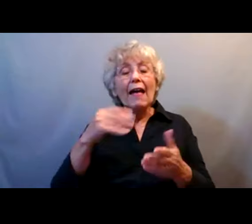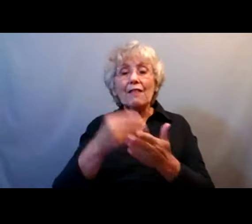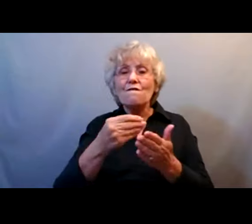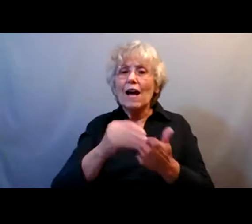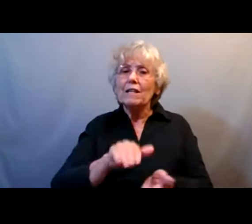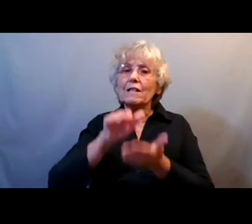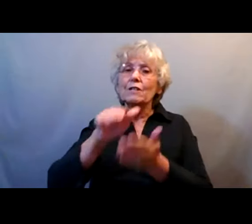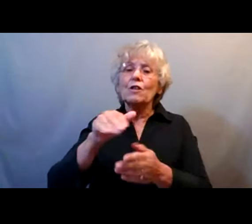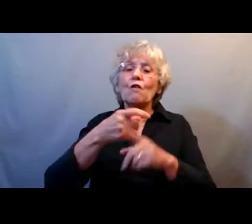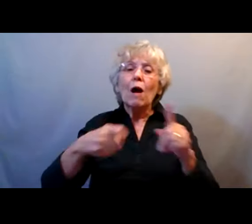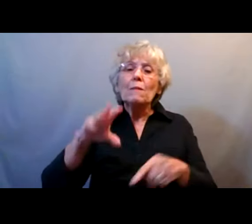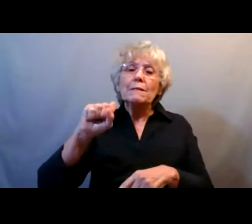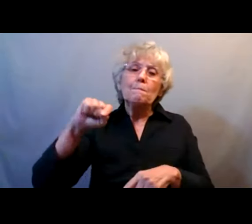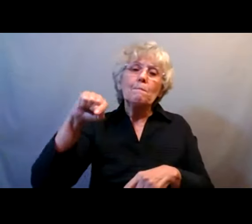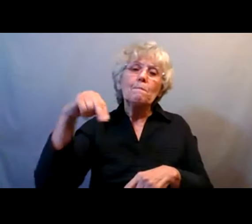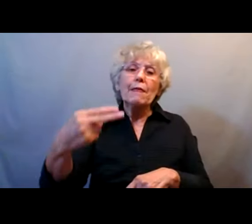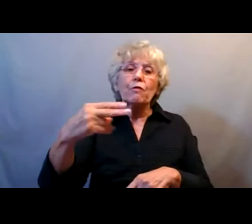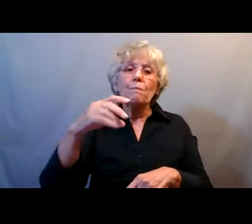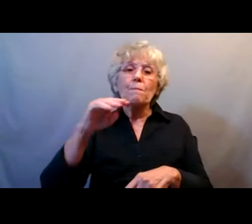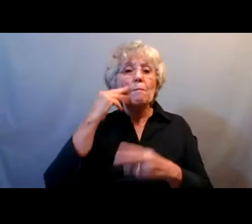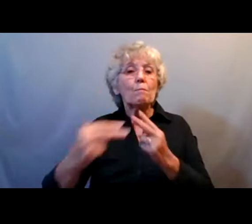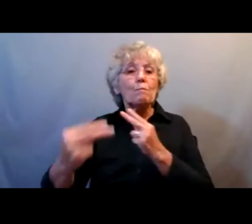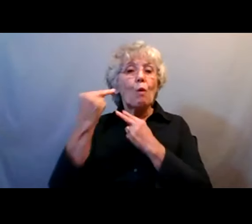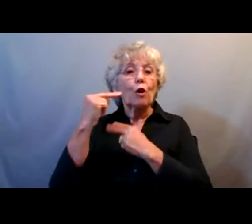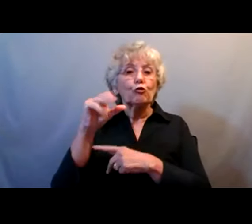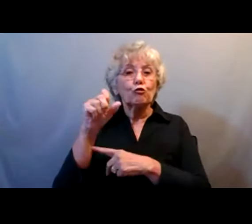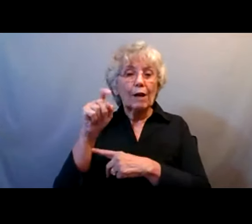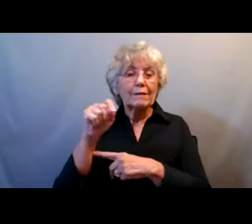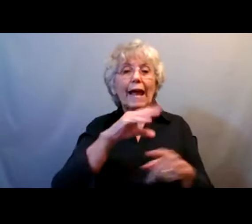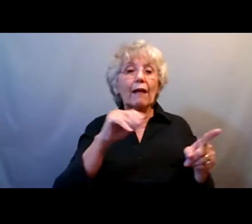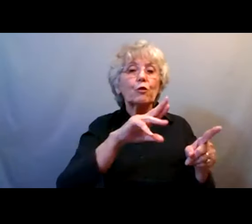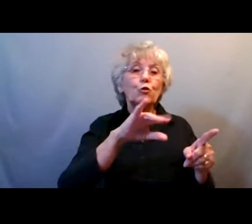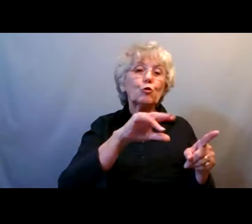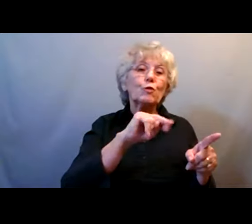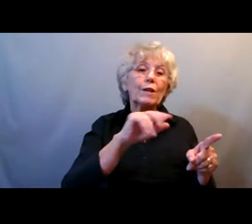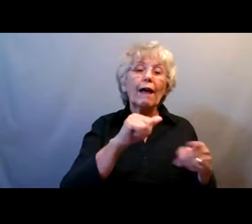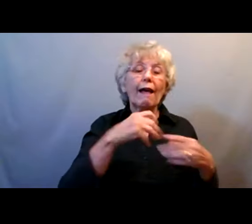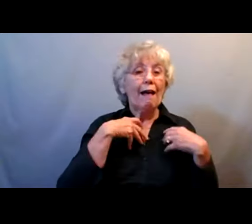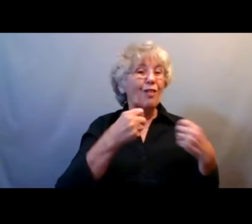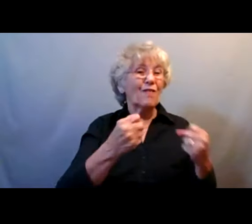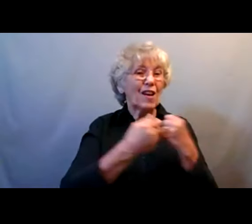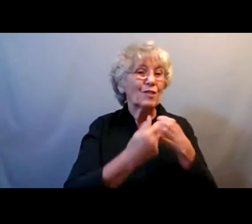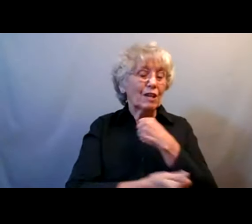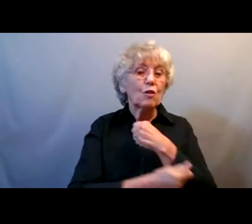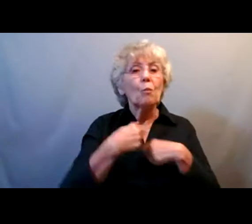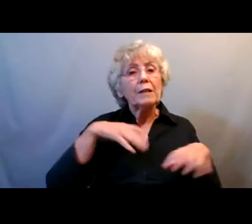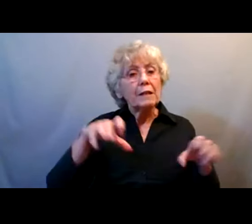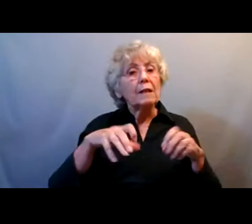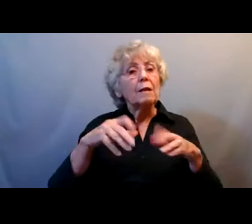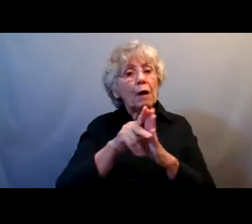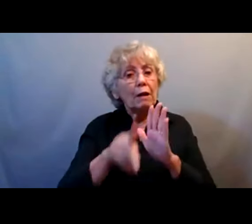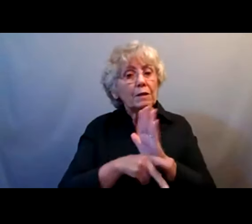the Smith Memorial Trust and then the UniHealth Foundation. And we did some policy work in